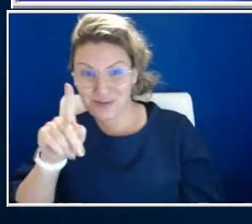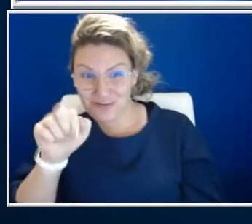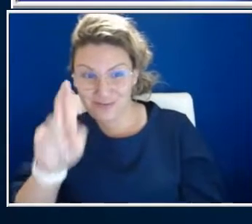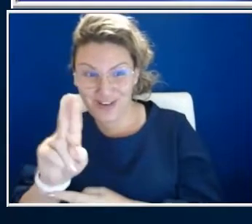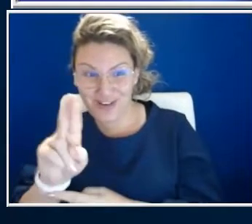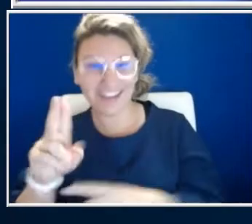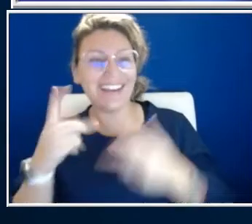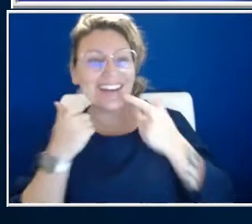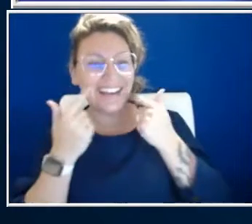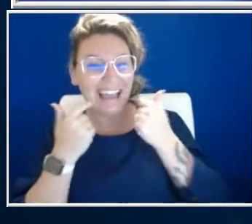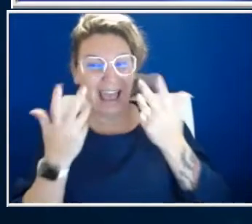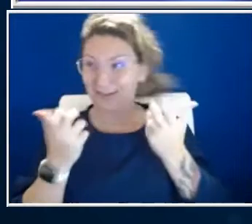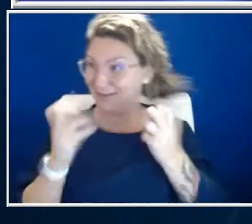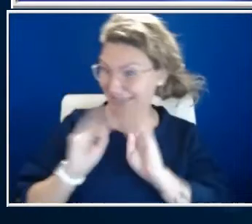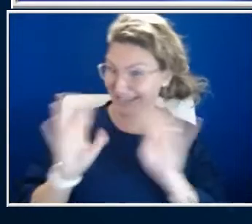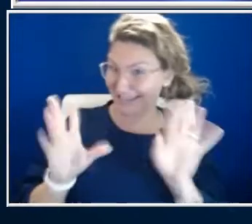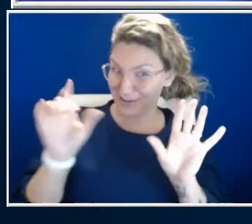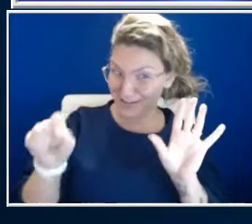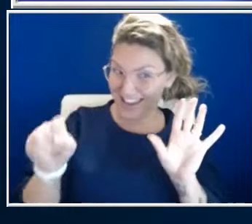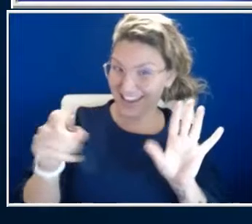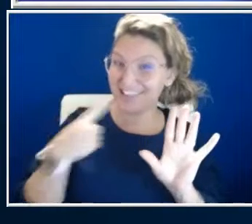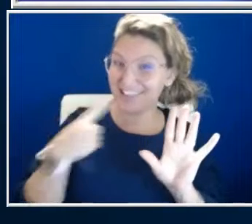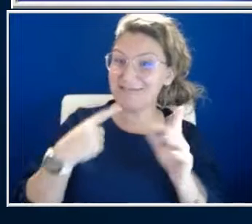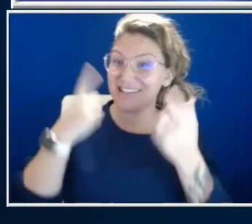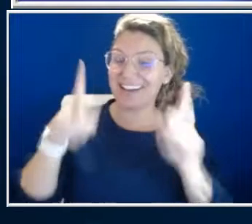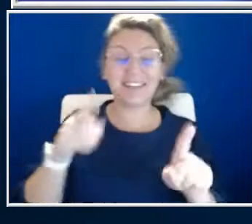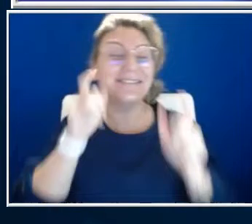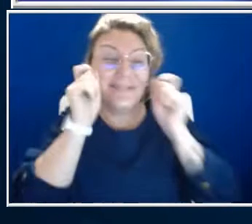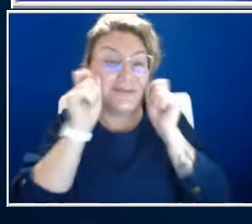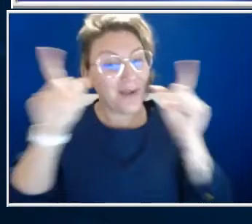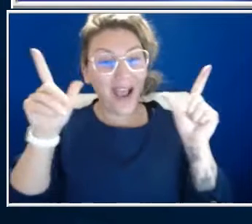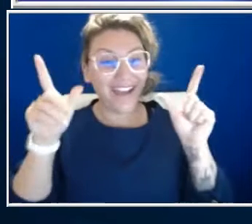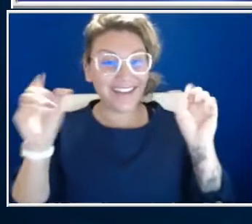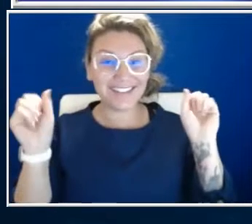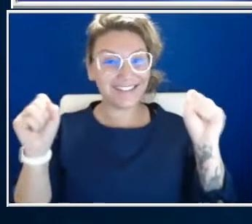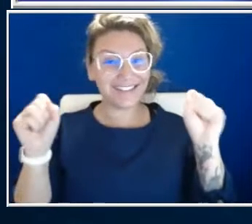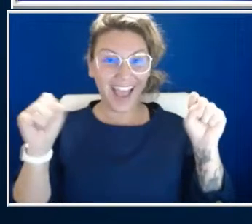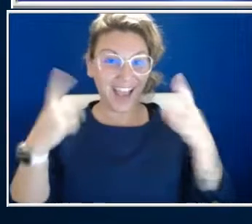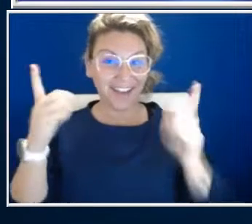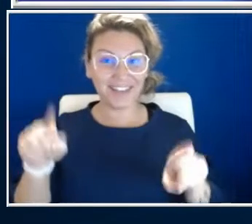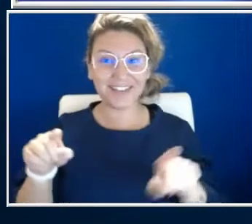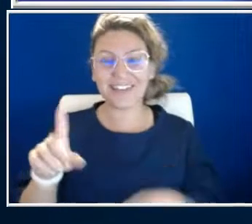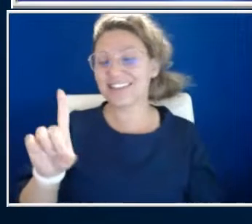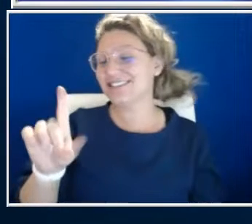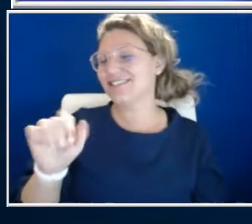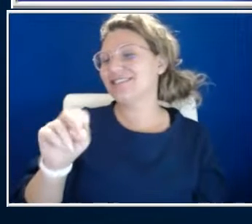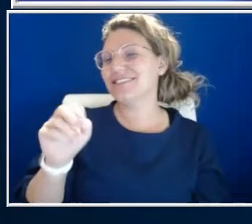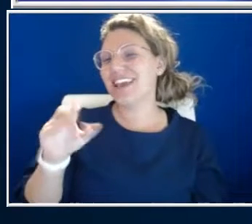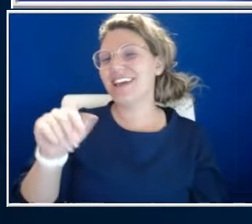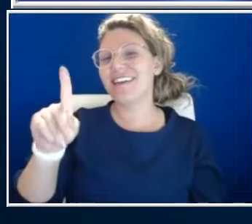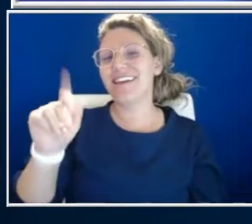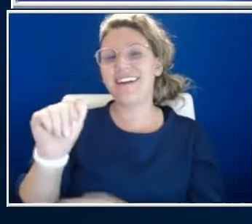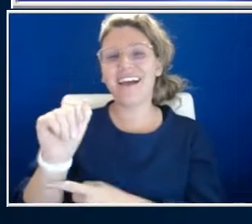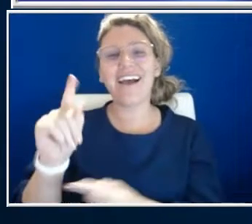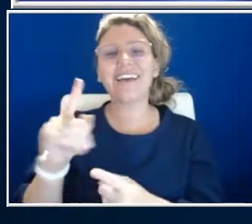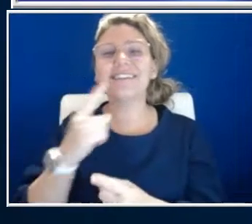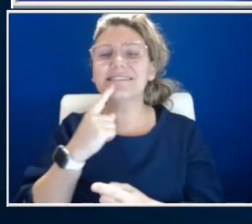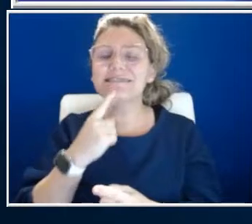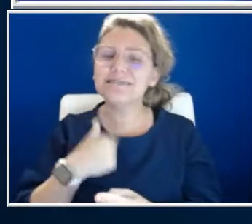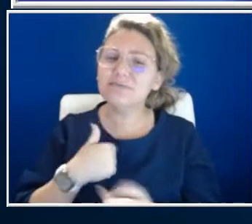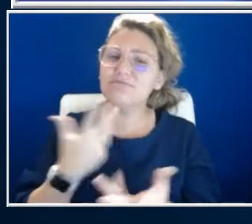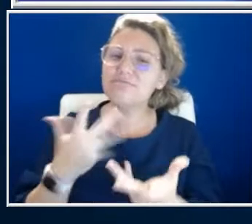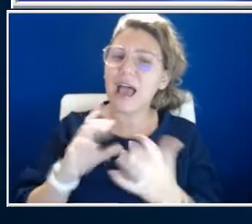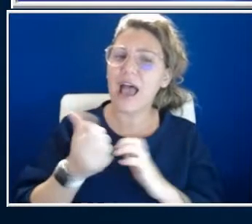want to be clear about that. Surprise. Yeah. So Danica, tell us how, Dr. May, excuse me, tell us how you got involved.